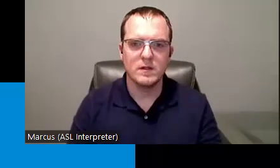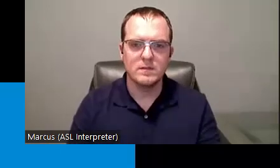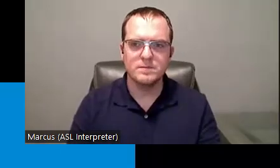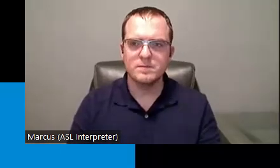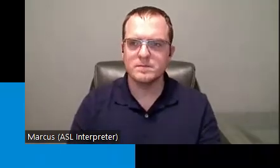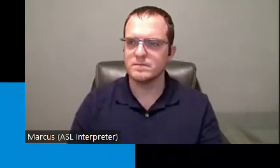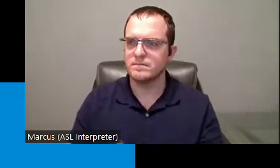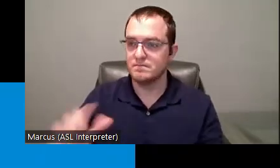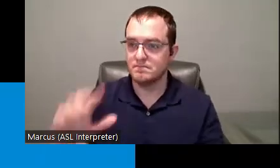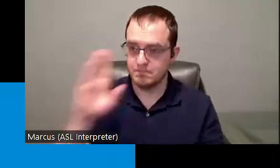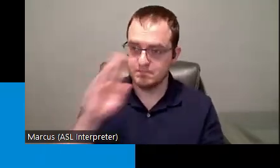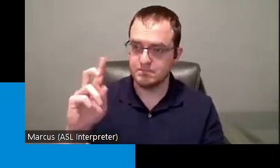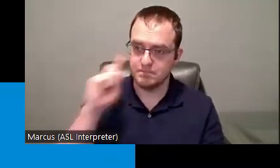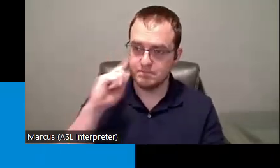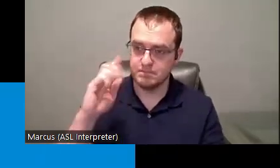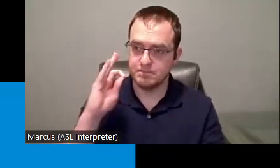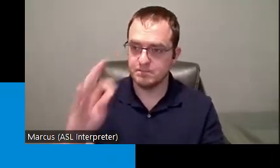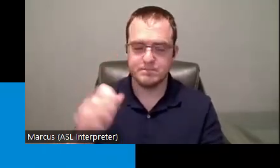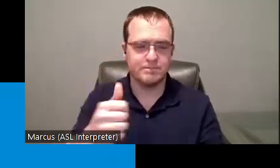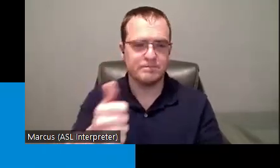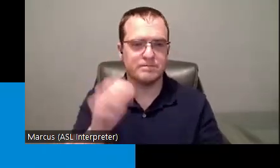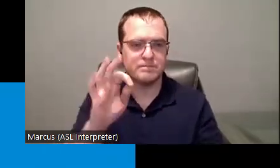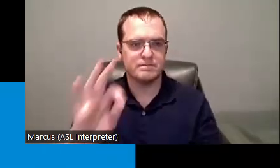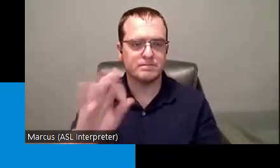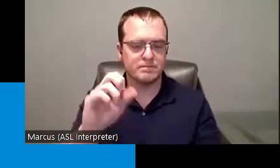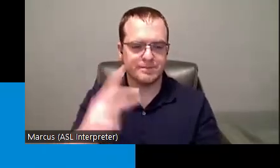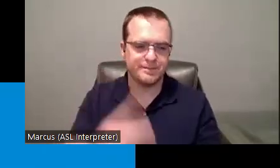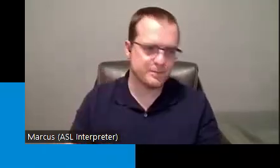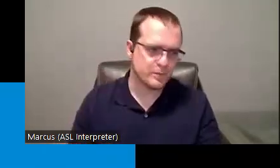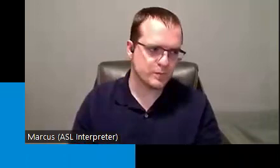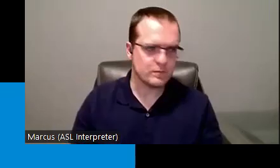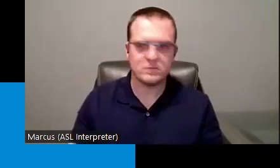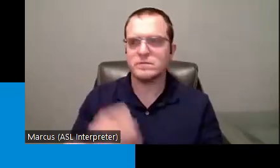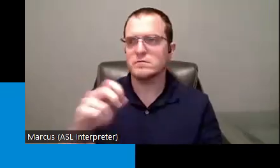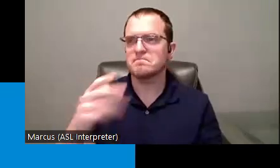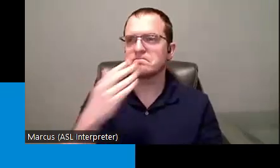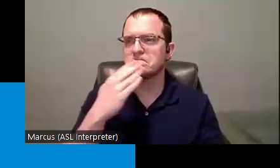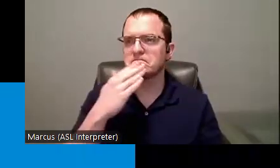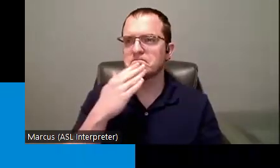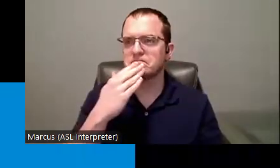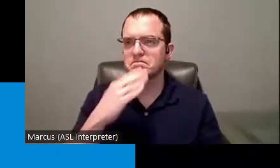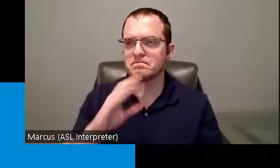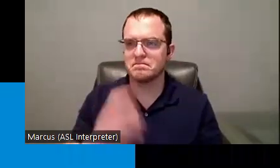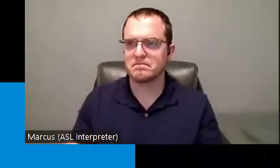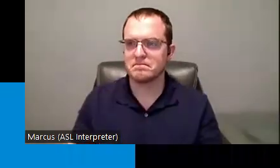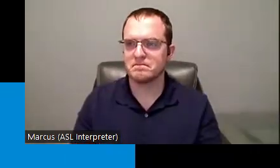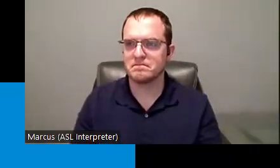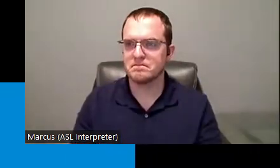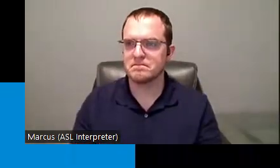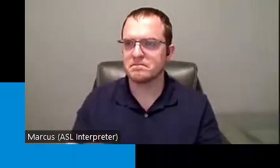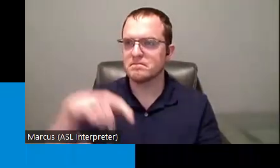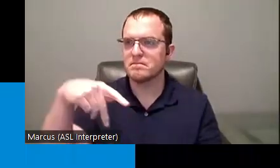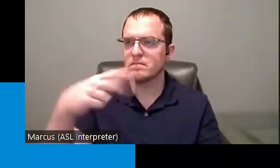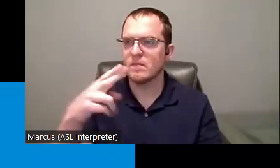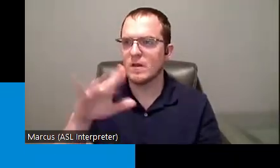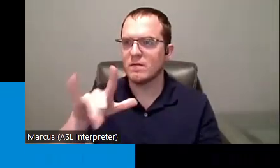Hello, can you hear me? We can hear you. Okay, thank you. You'll have, Phyllis, you'll have 3